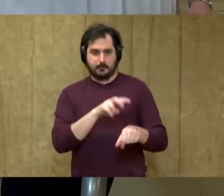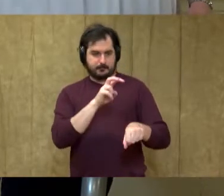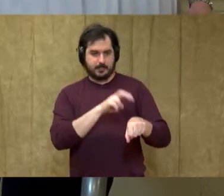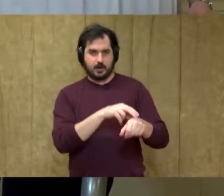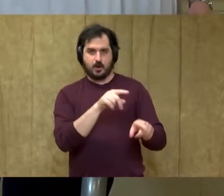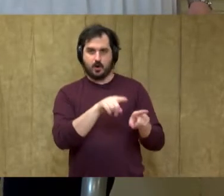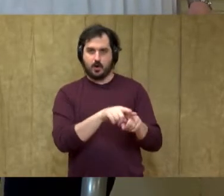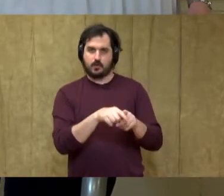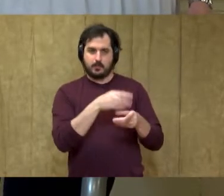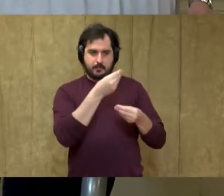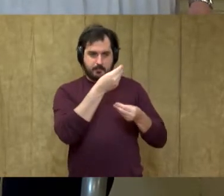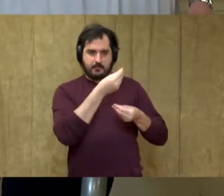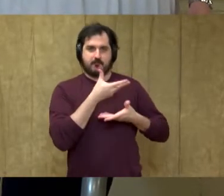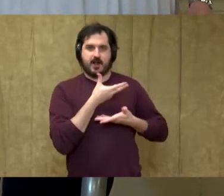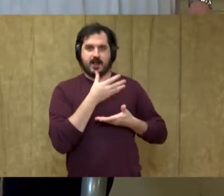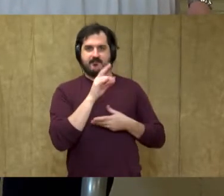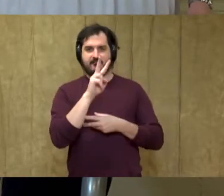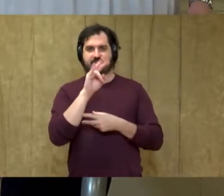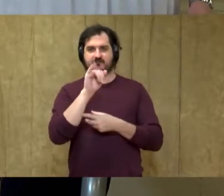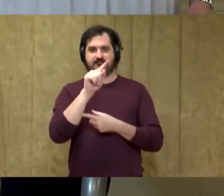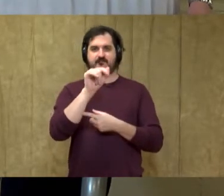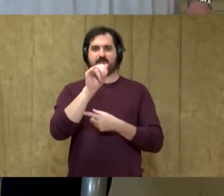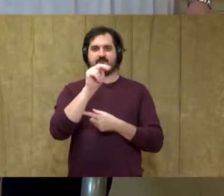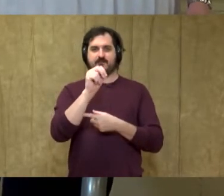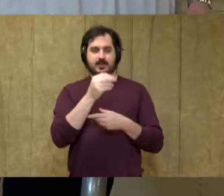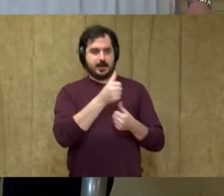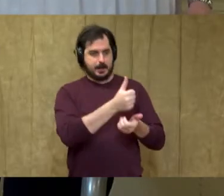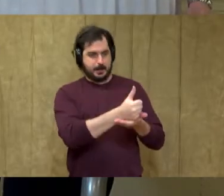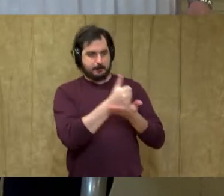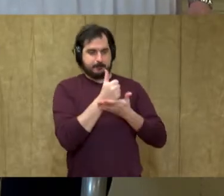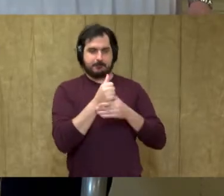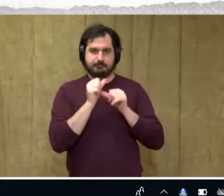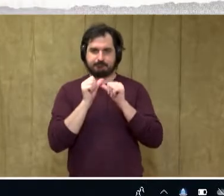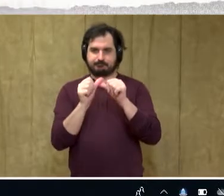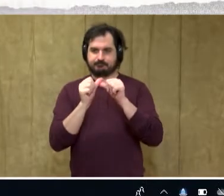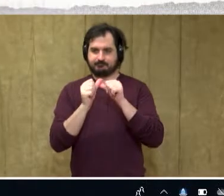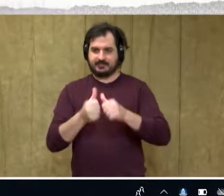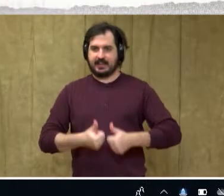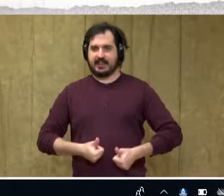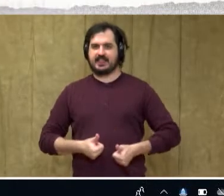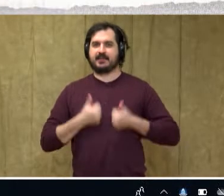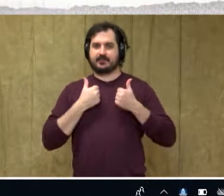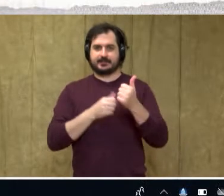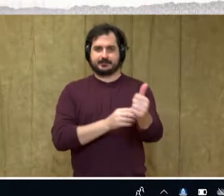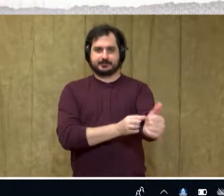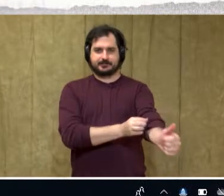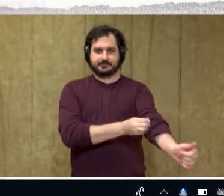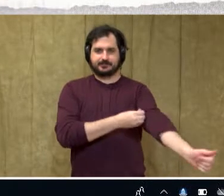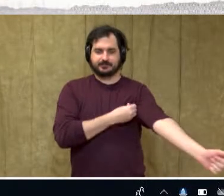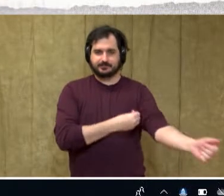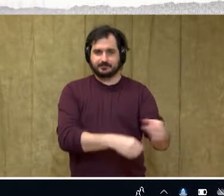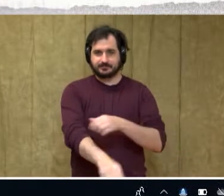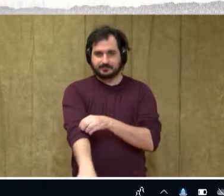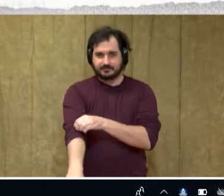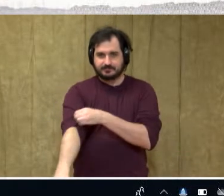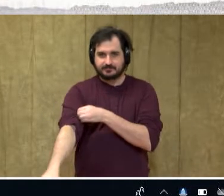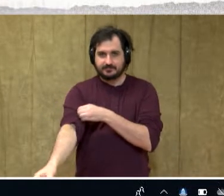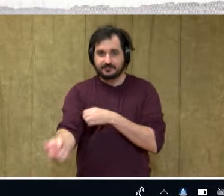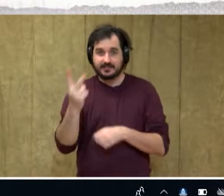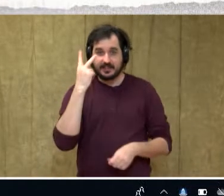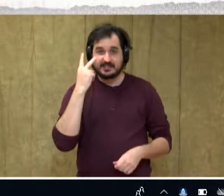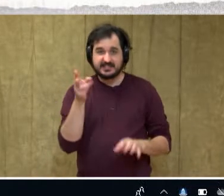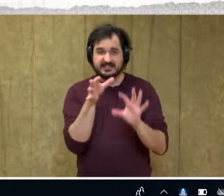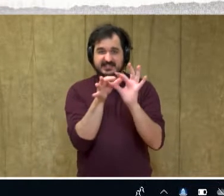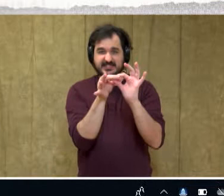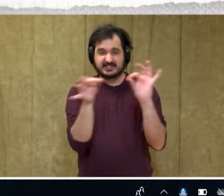is really awesome. And do you see this sentence? It is an excellent food source. Well, that is what we call a claim.